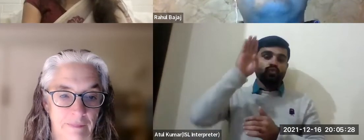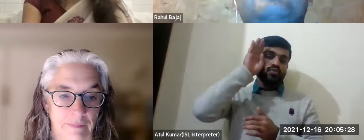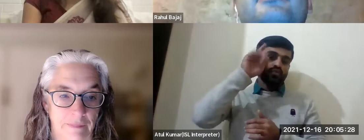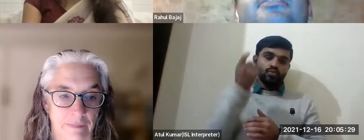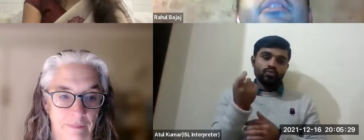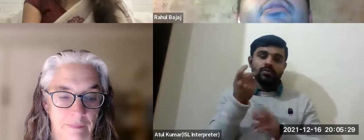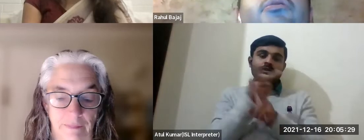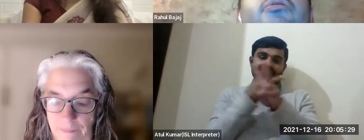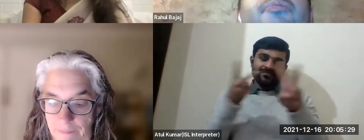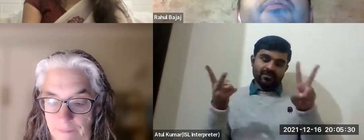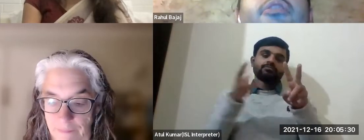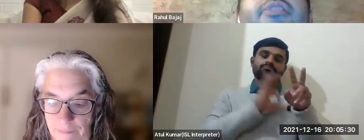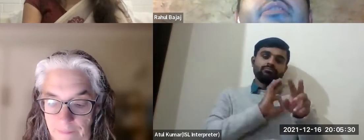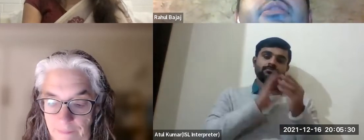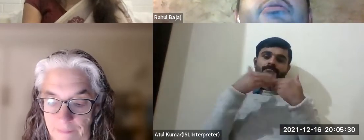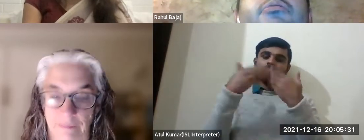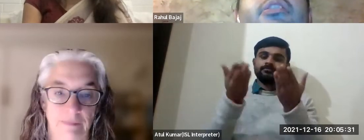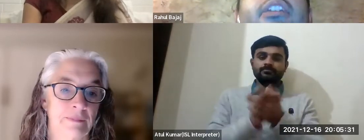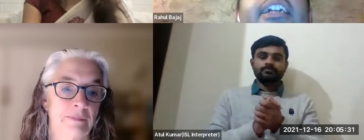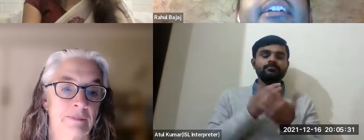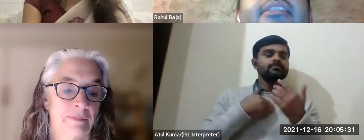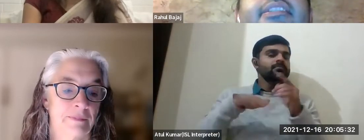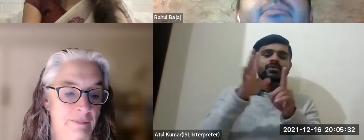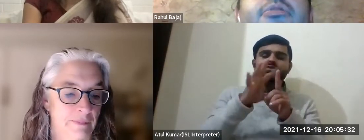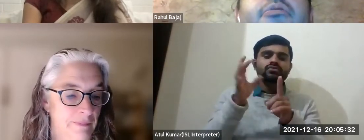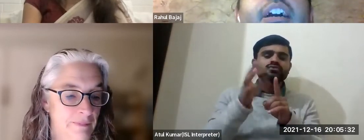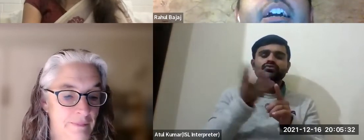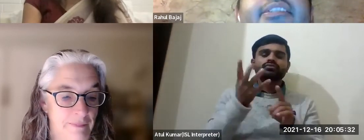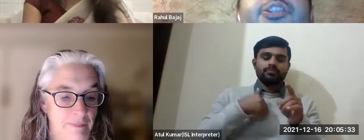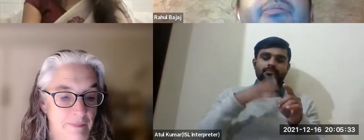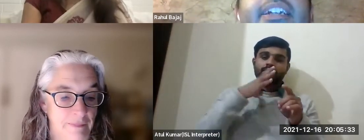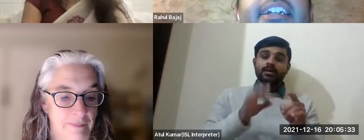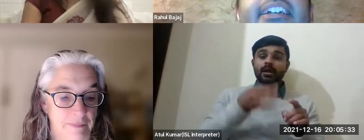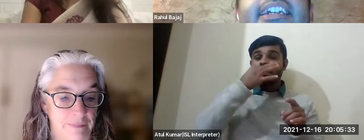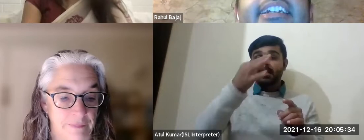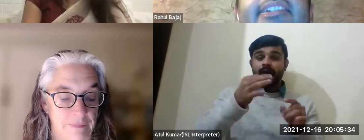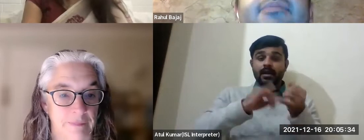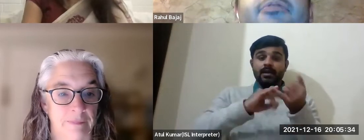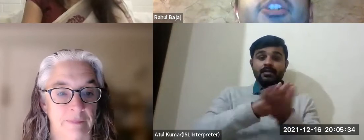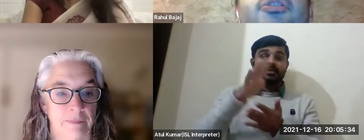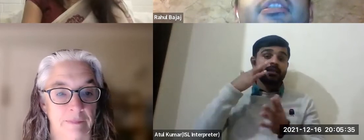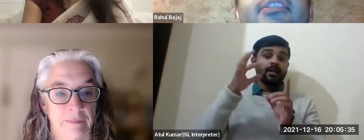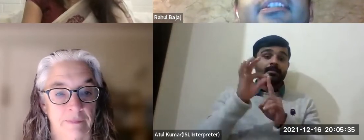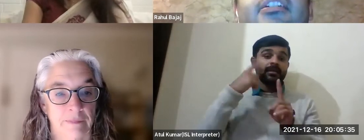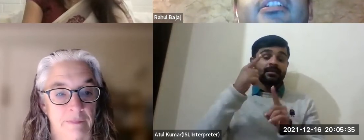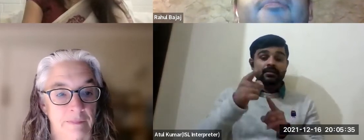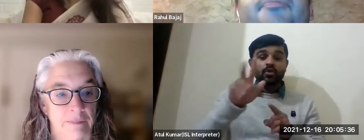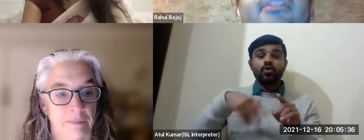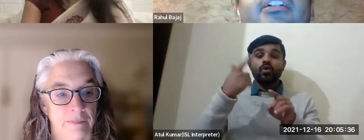like. So what we are going to do really is I'm going to ask Shilpi and Lainey some